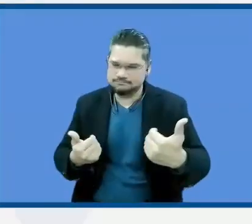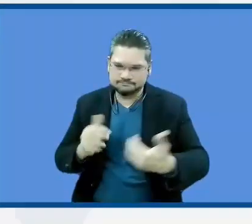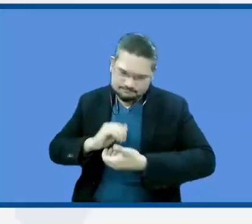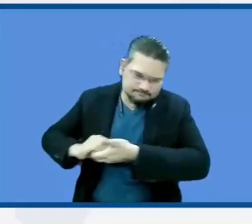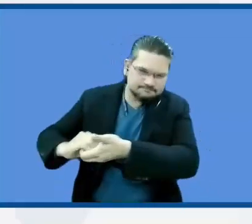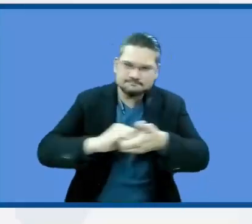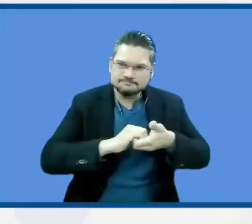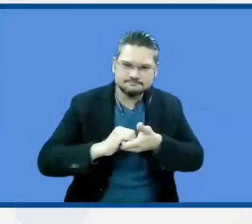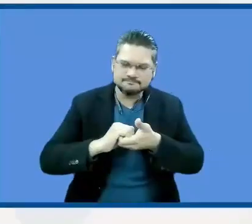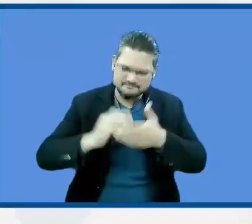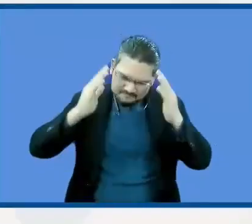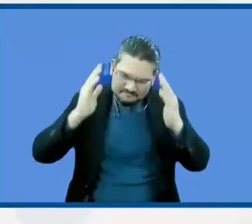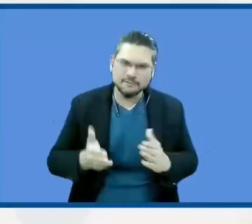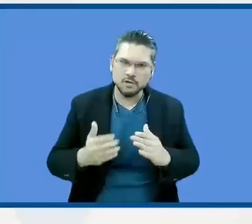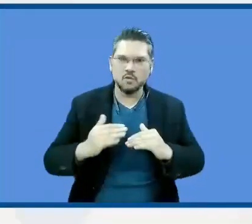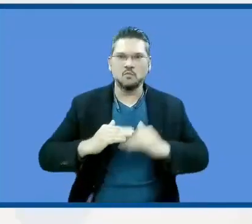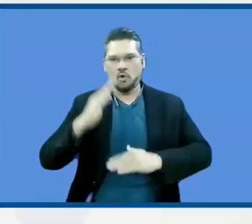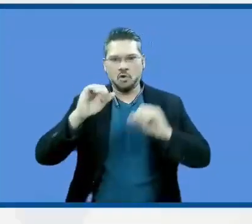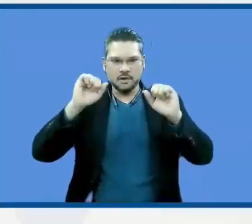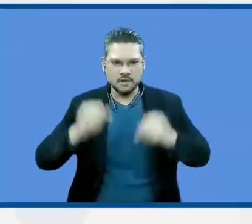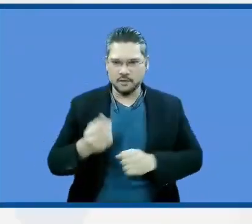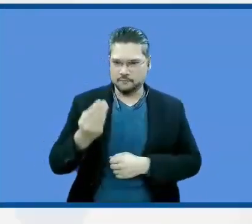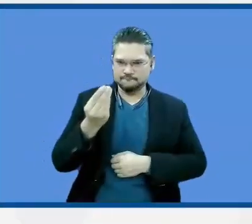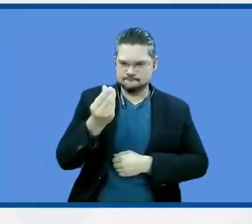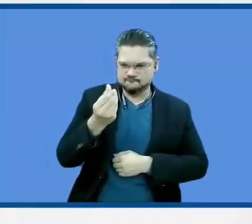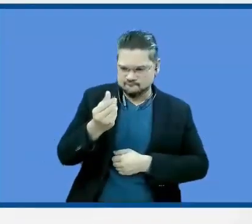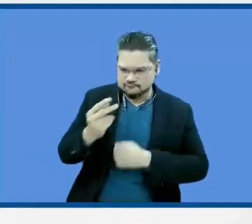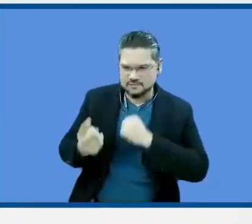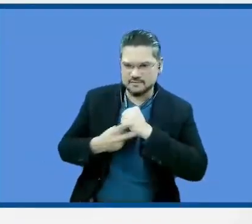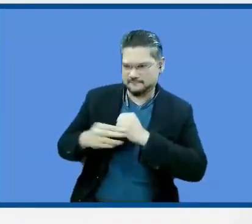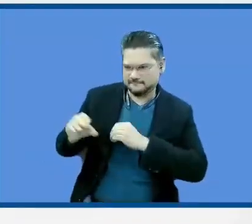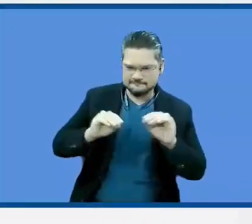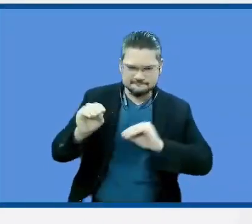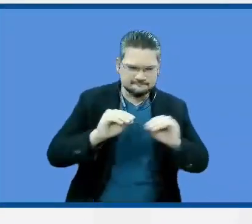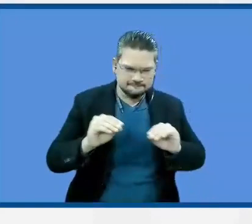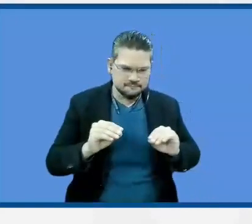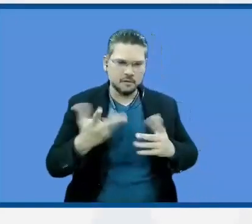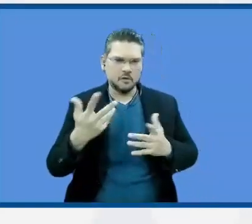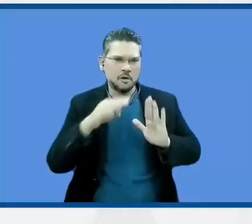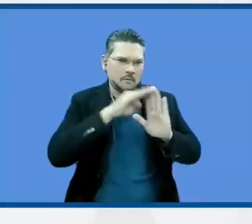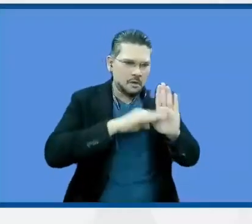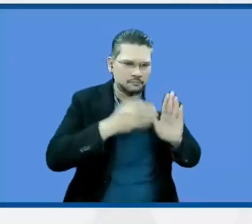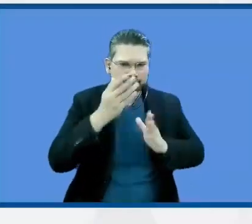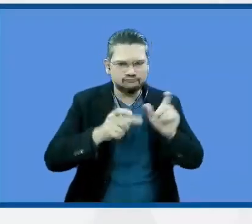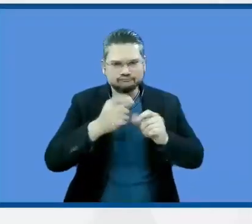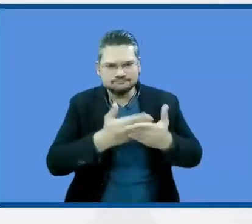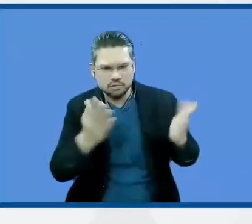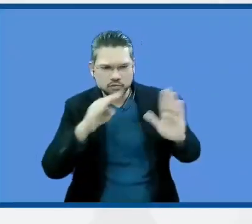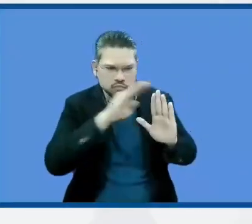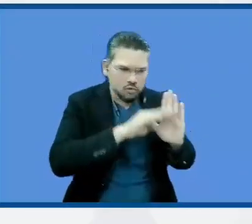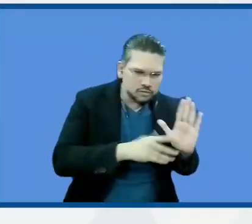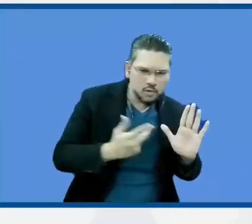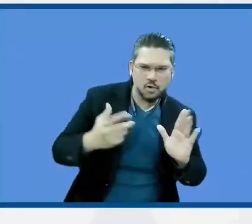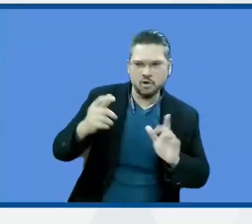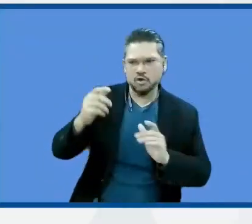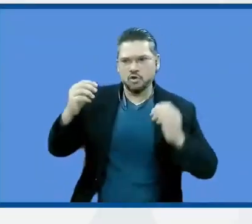join forces so that we use the financial resources of public policies that was mentioned already before, humanitarian budgets, development